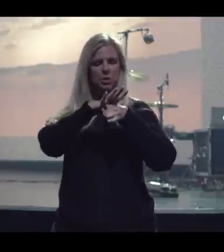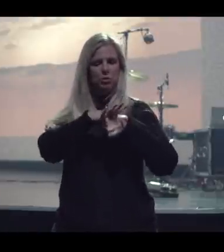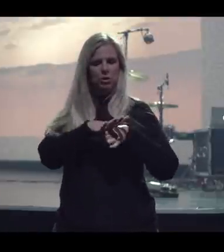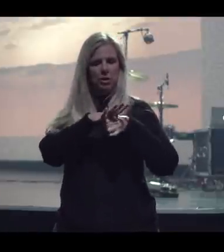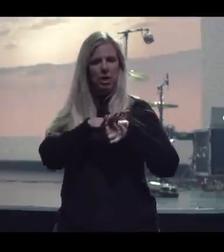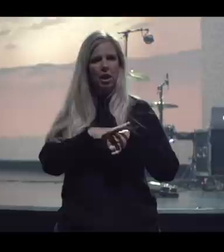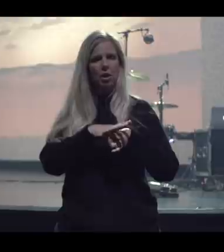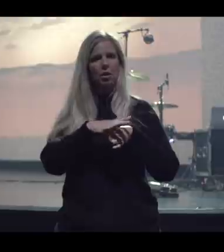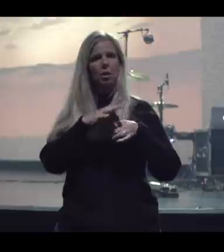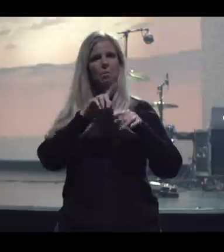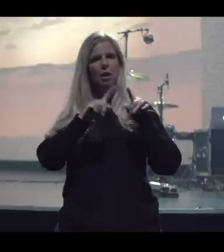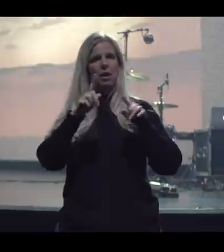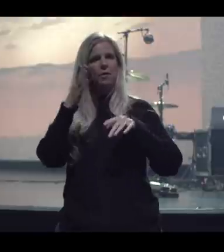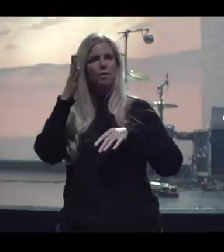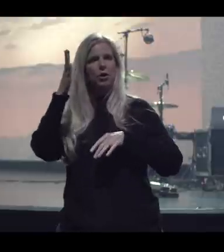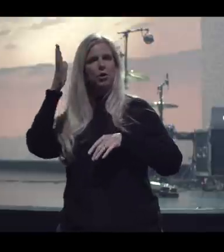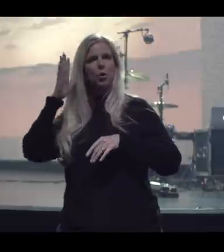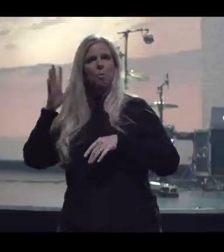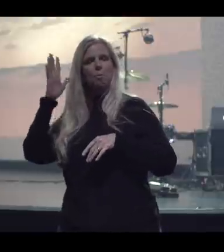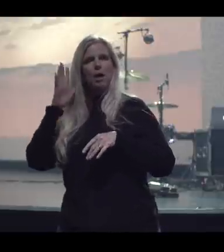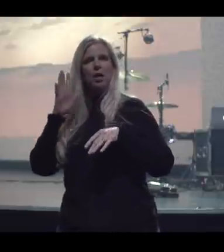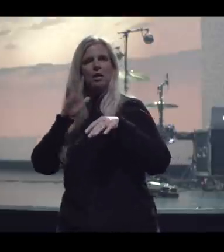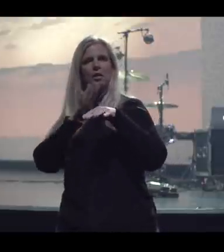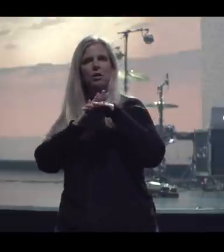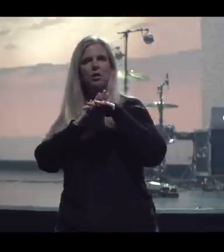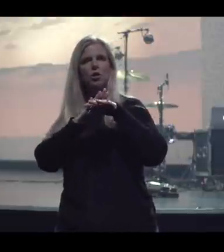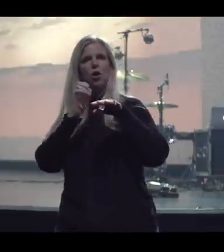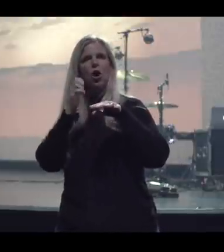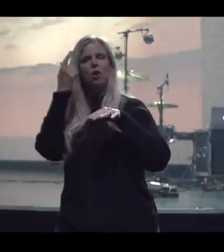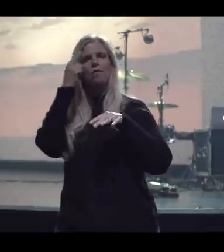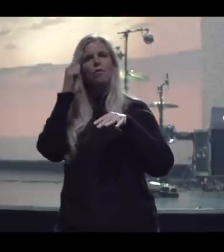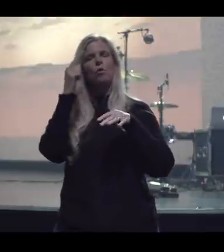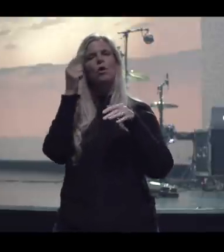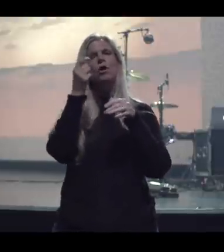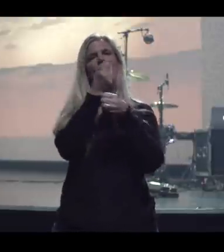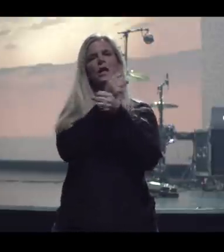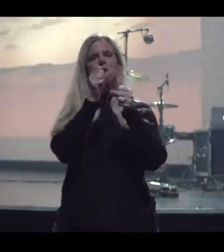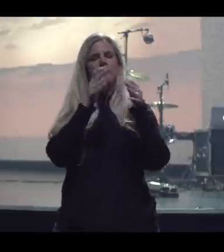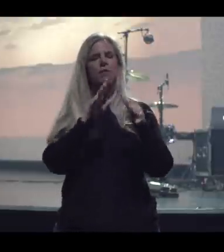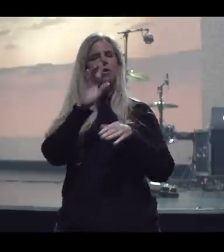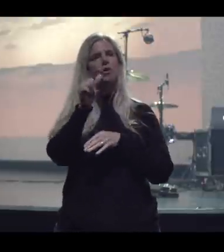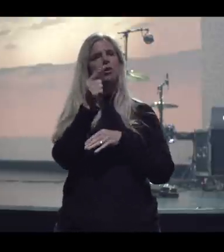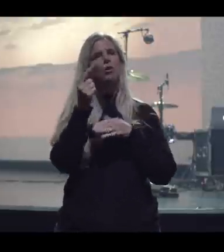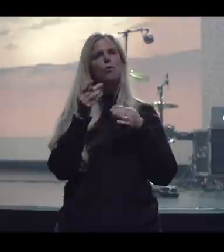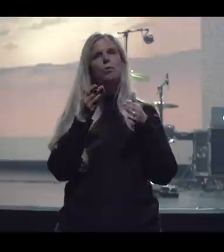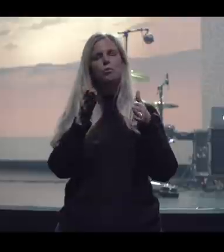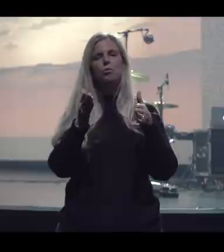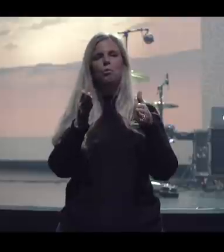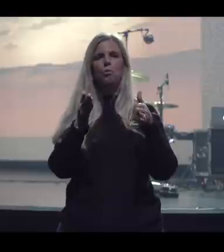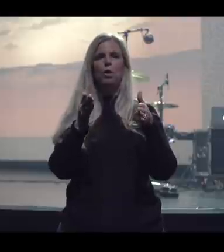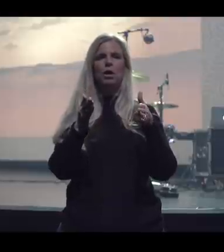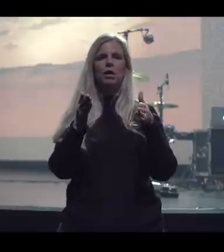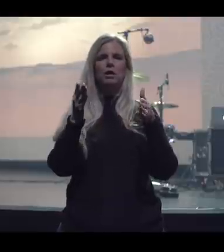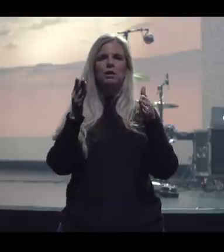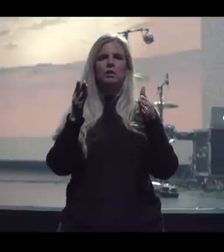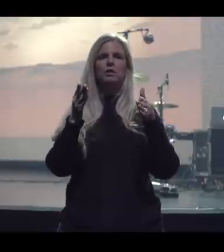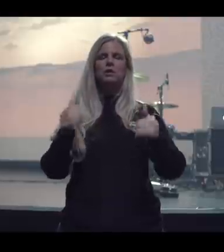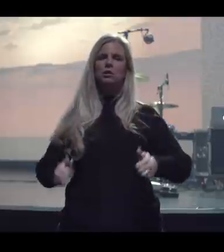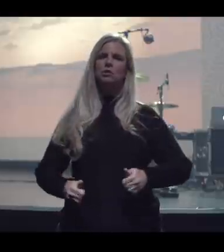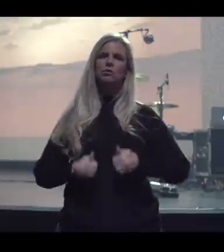you're cast and just calling out for a savior. But the only way to survive it is to surrender it.